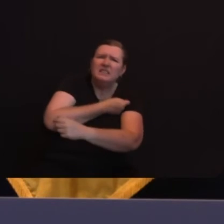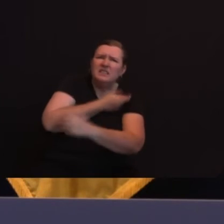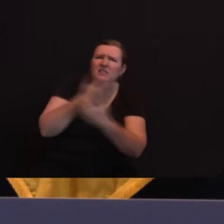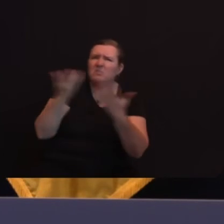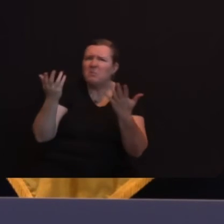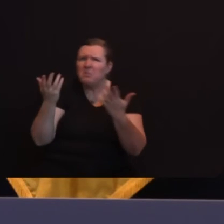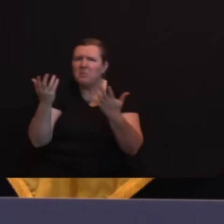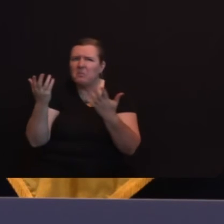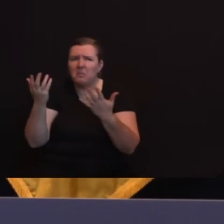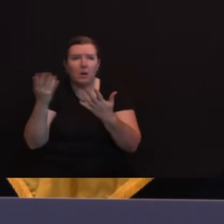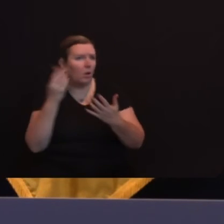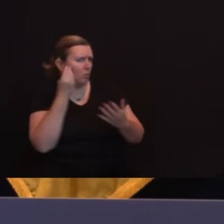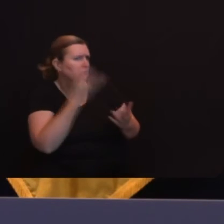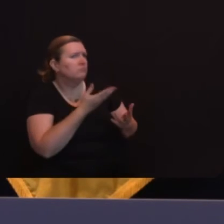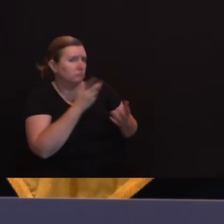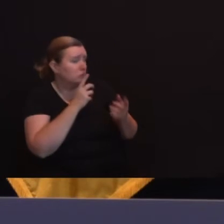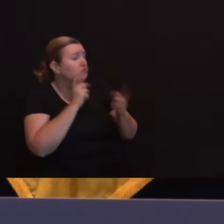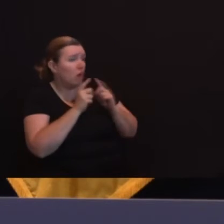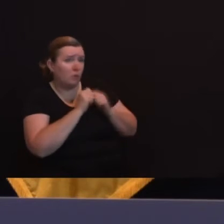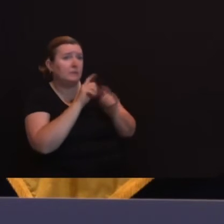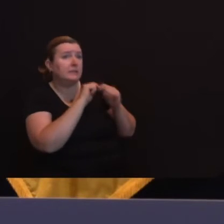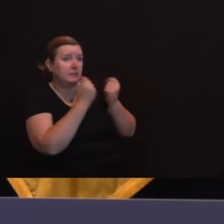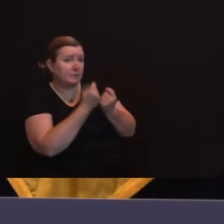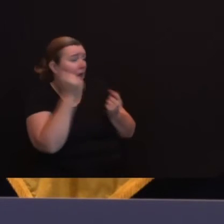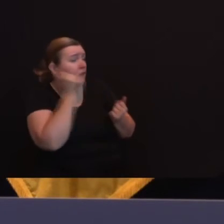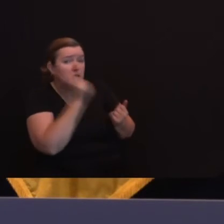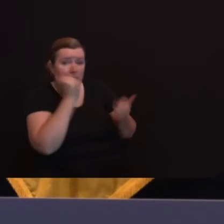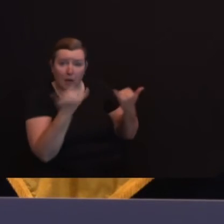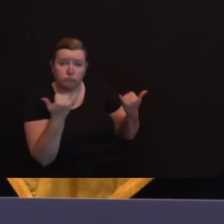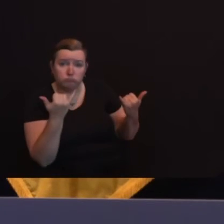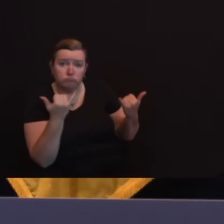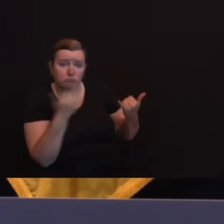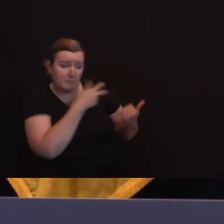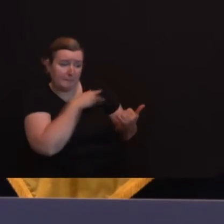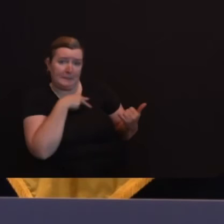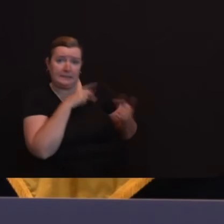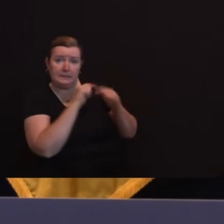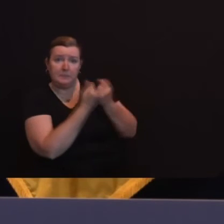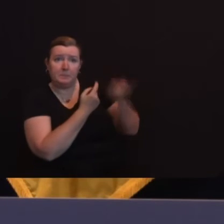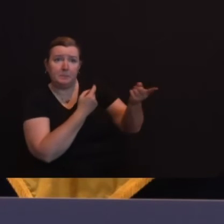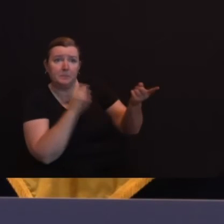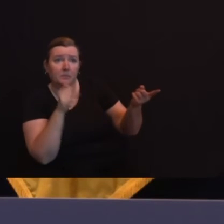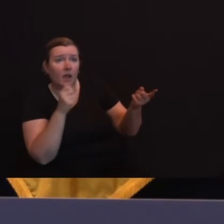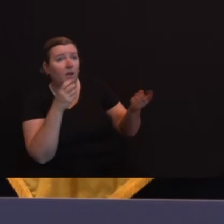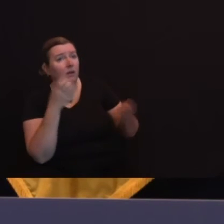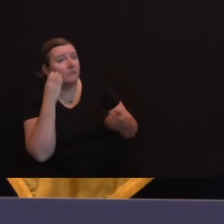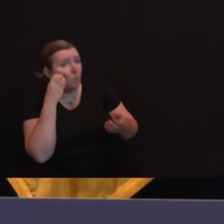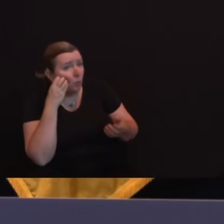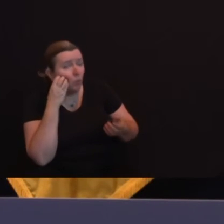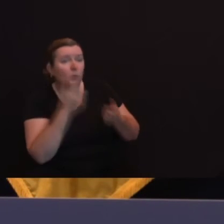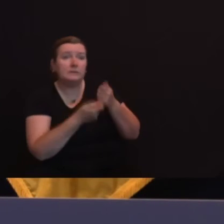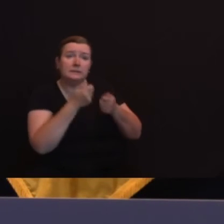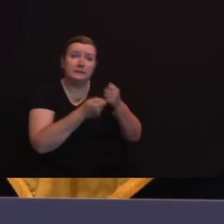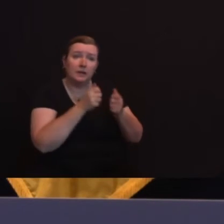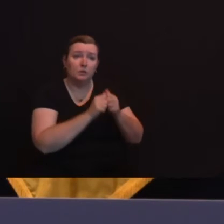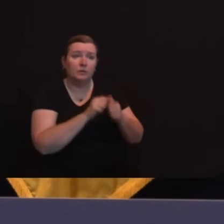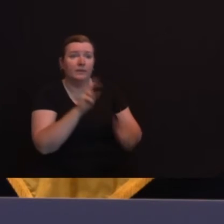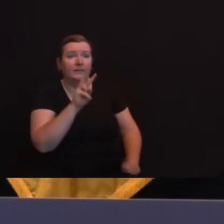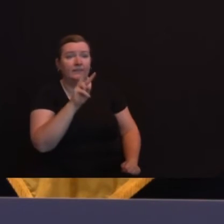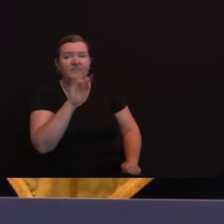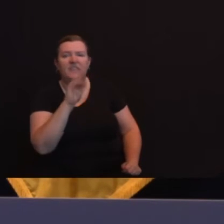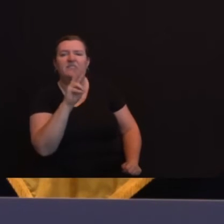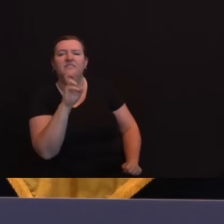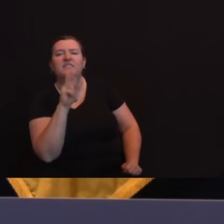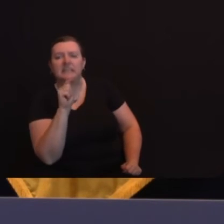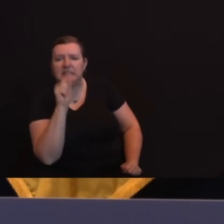day. As I mentioned, I was on with Vivek, not just on the phone, but then a lot of healthy texting after it, back and forth. What do you think of this? What do you